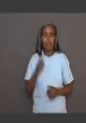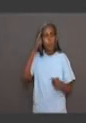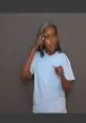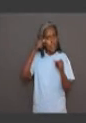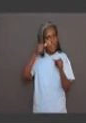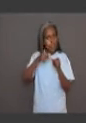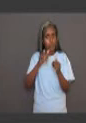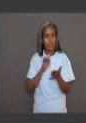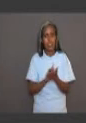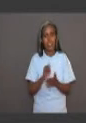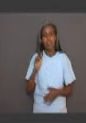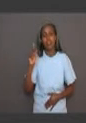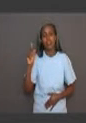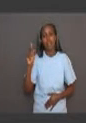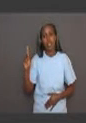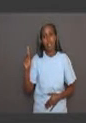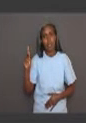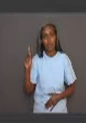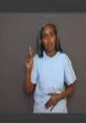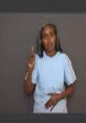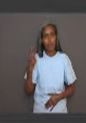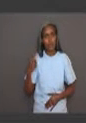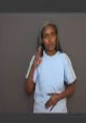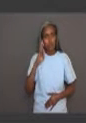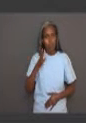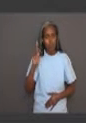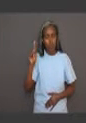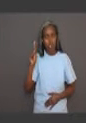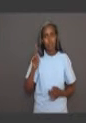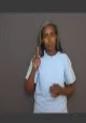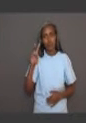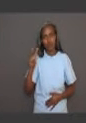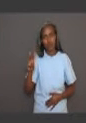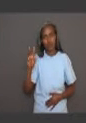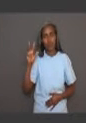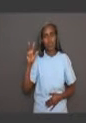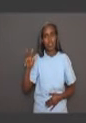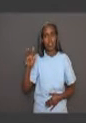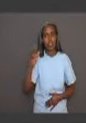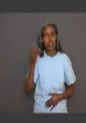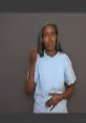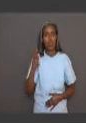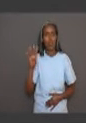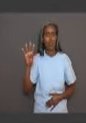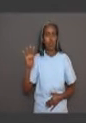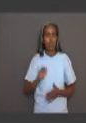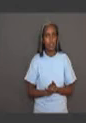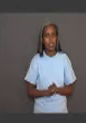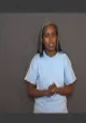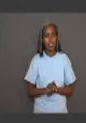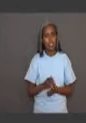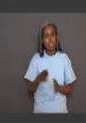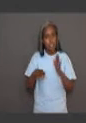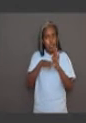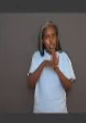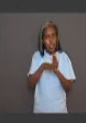Remember that K will be 1, 2, 3, or 4, depending